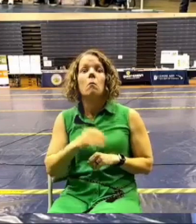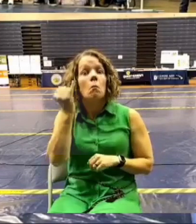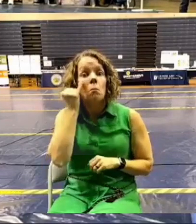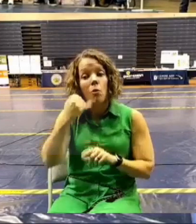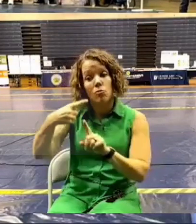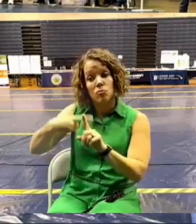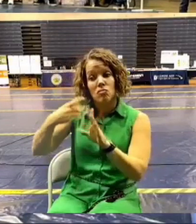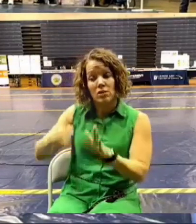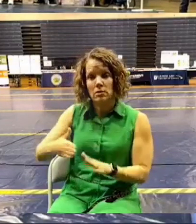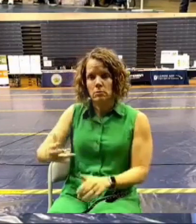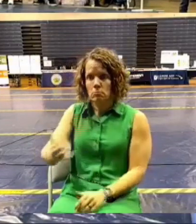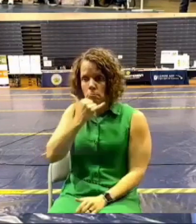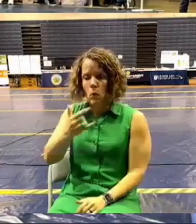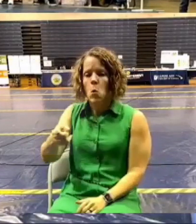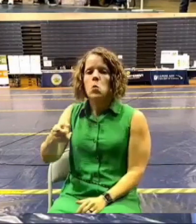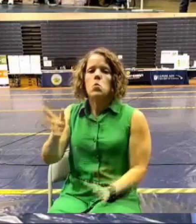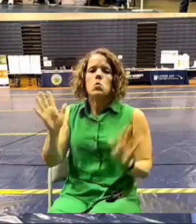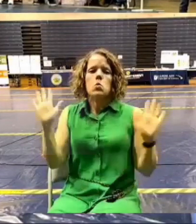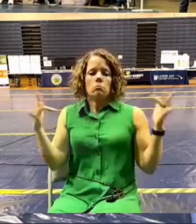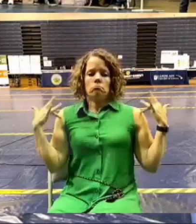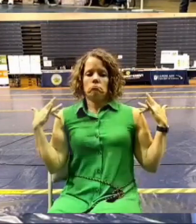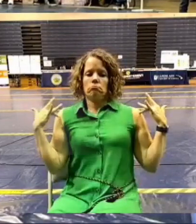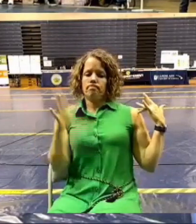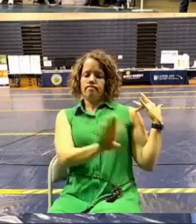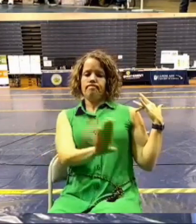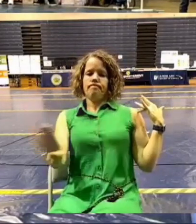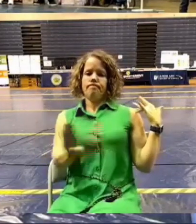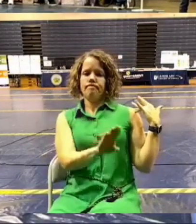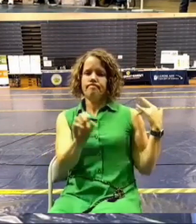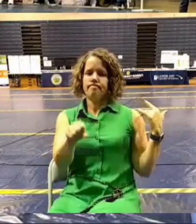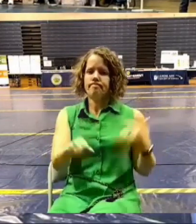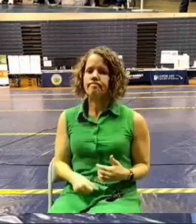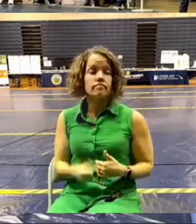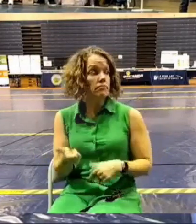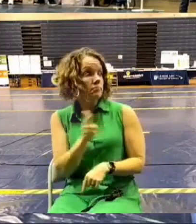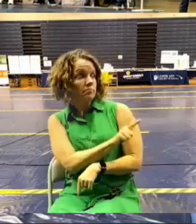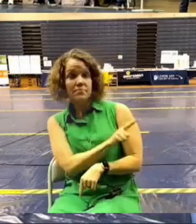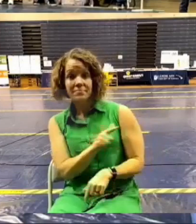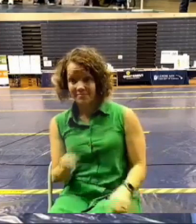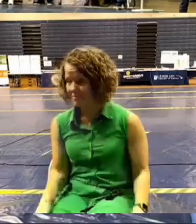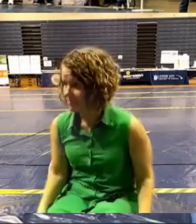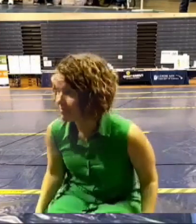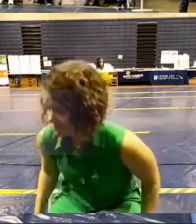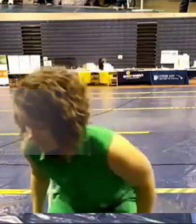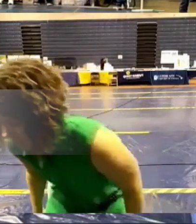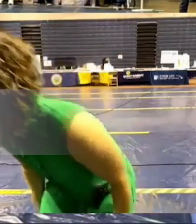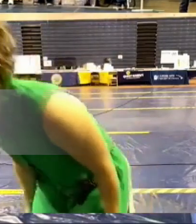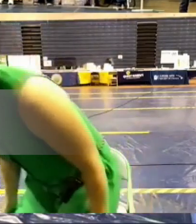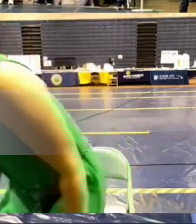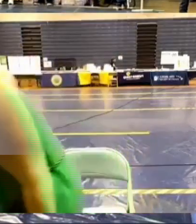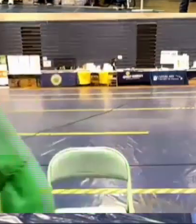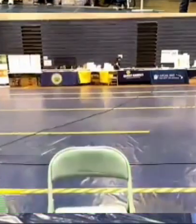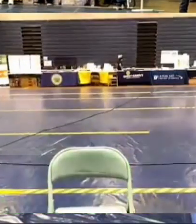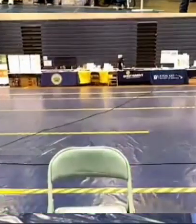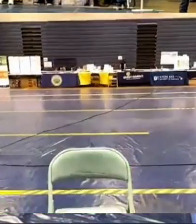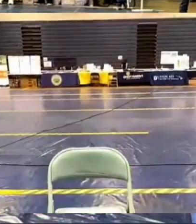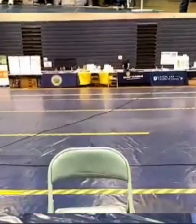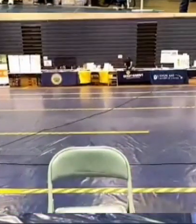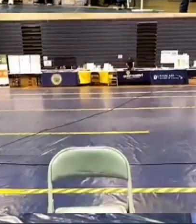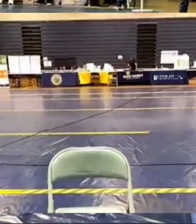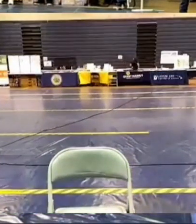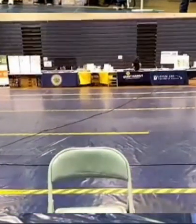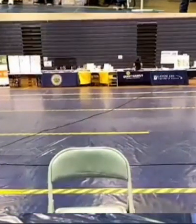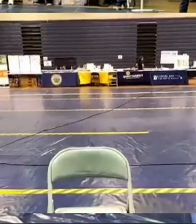might be. But certainly on that one. And here's Bob. Actually, you did a great job, sir. The only thing I was going to add